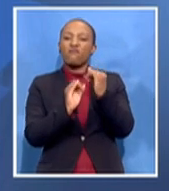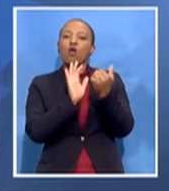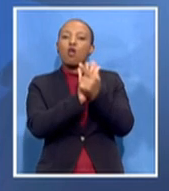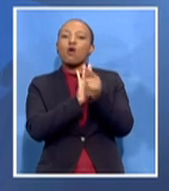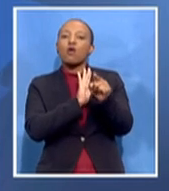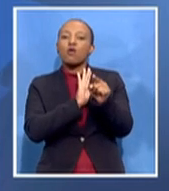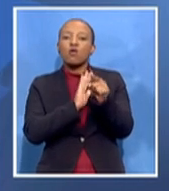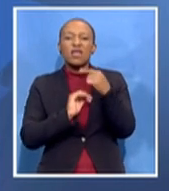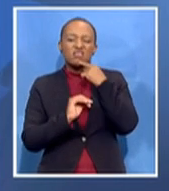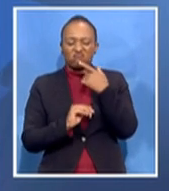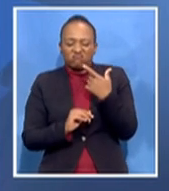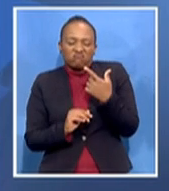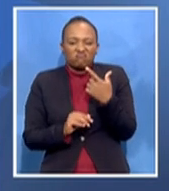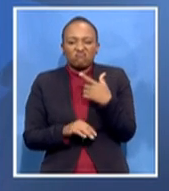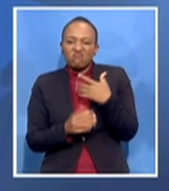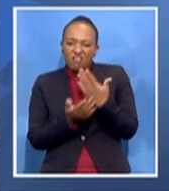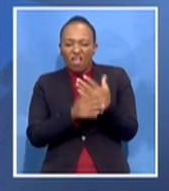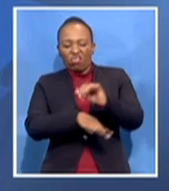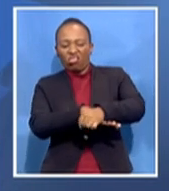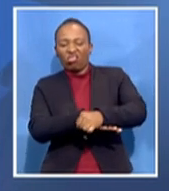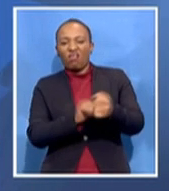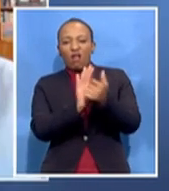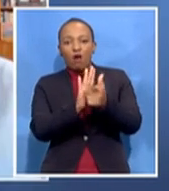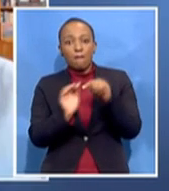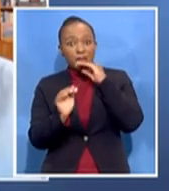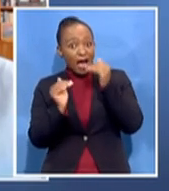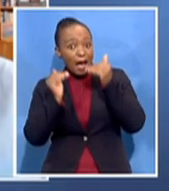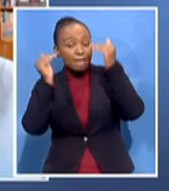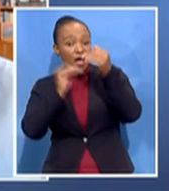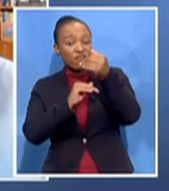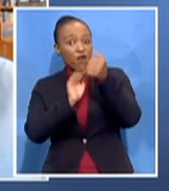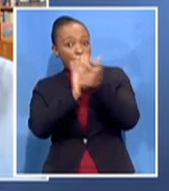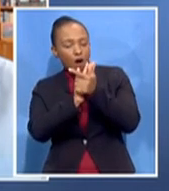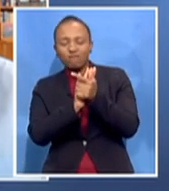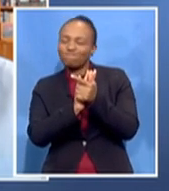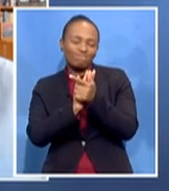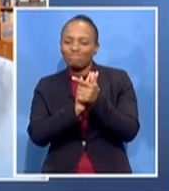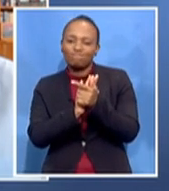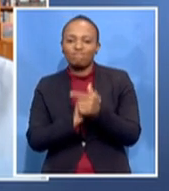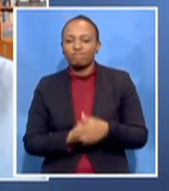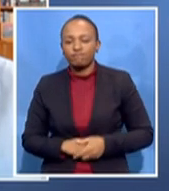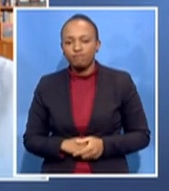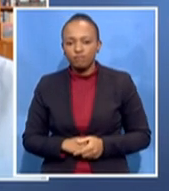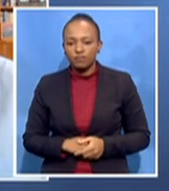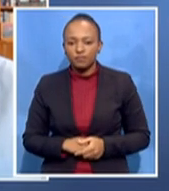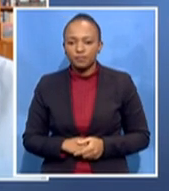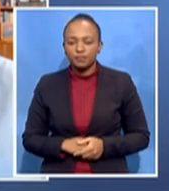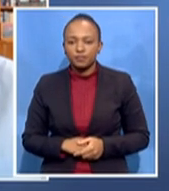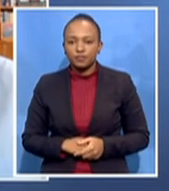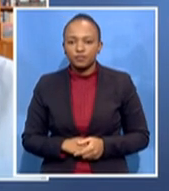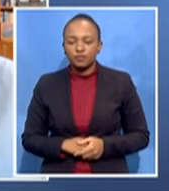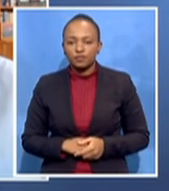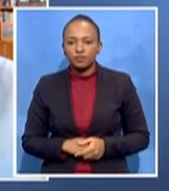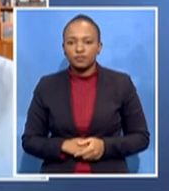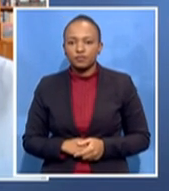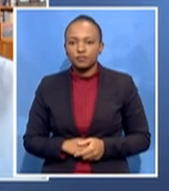not actually above the law. Just finally, he starts off his letter by talking about the kind